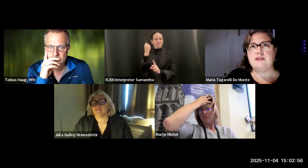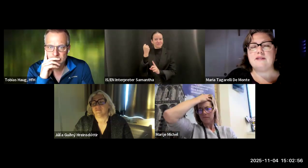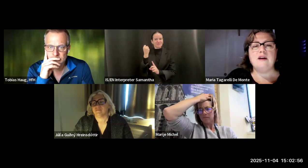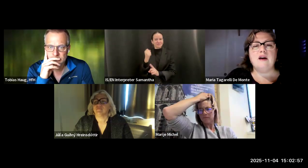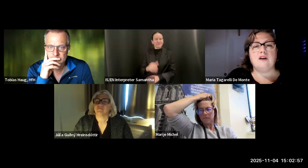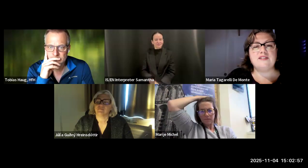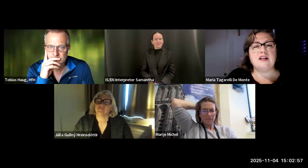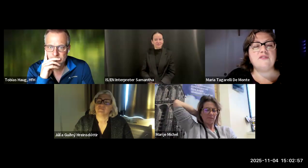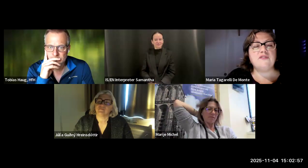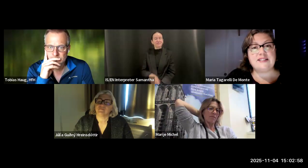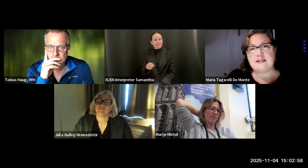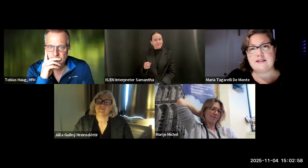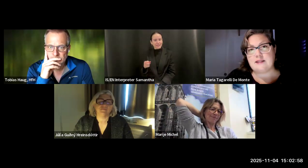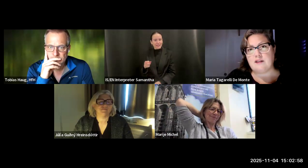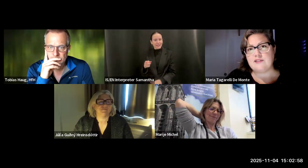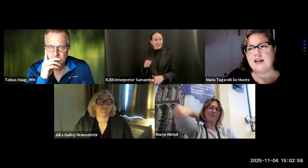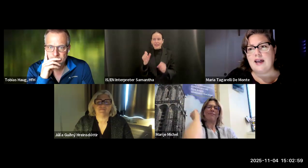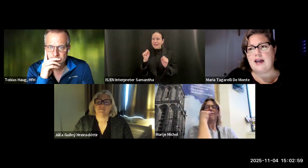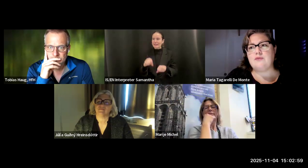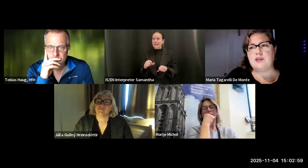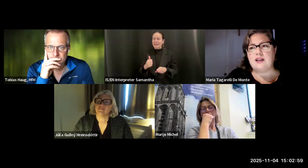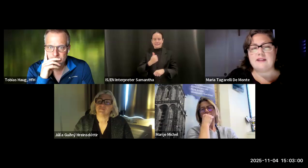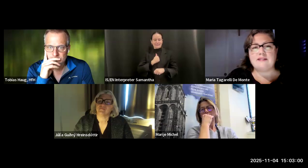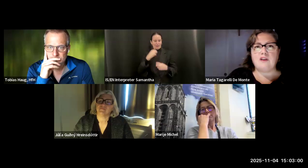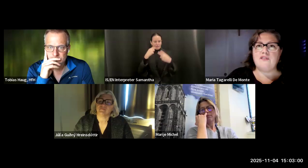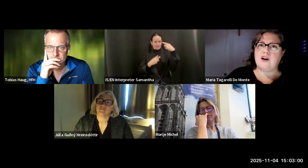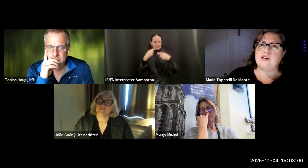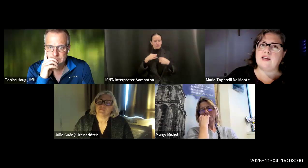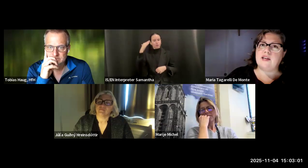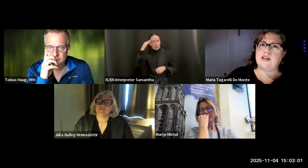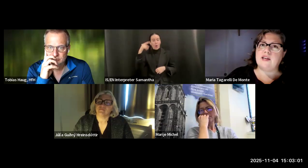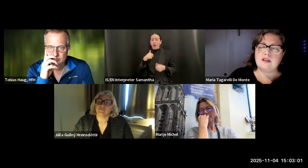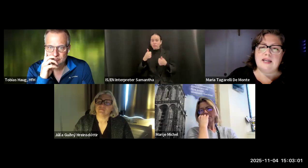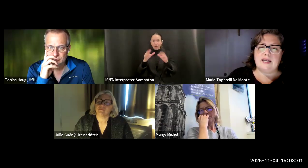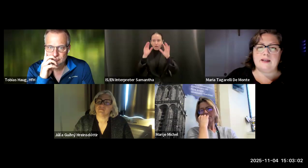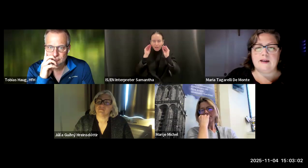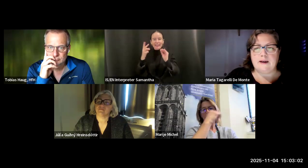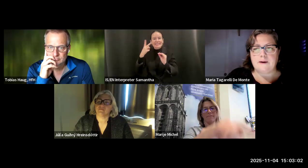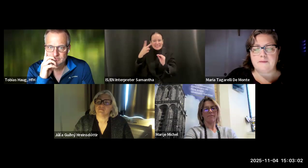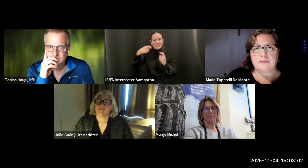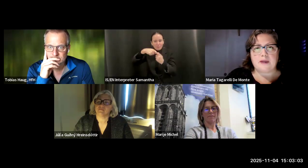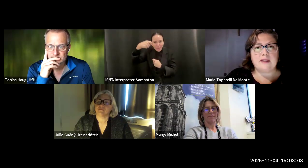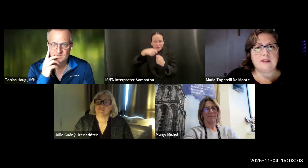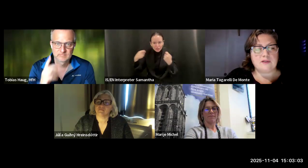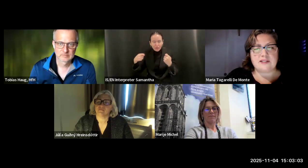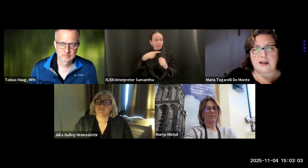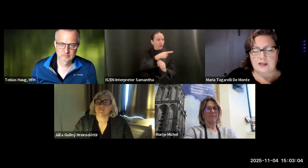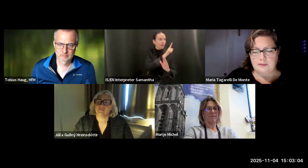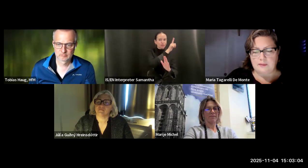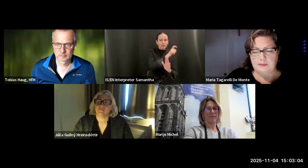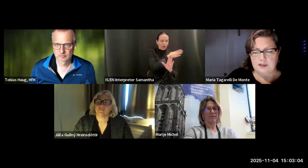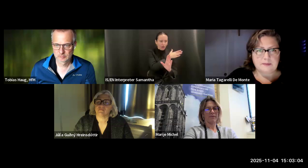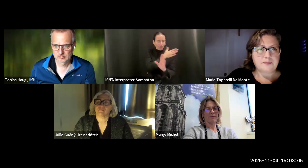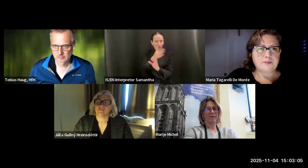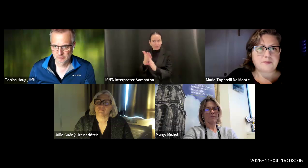passive ability of self-assess themselves and realize how far they got in their